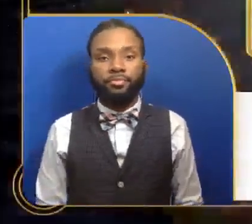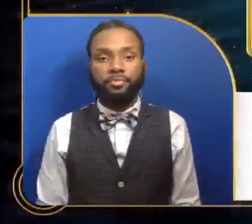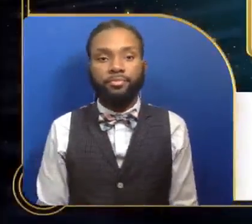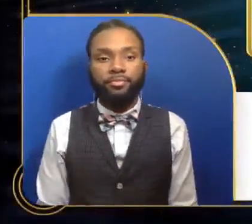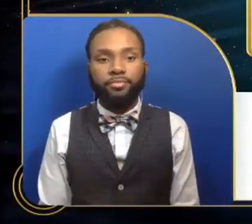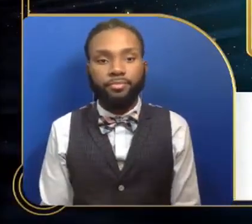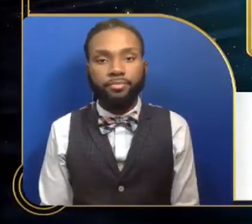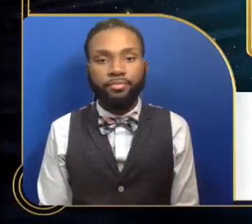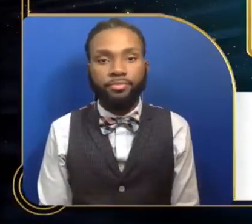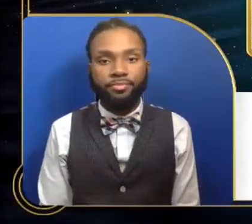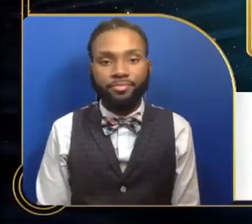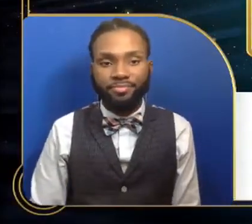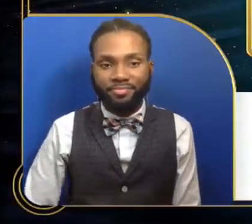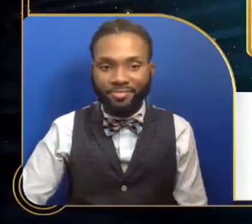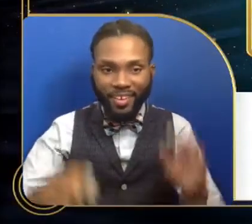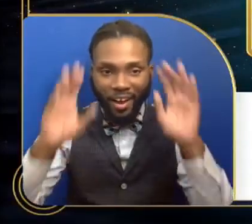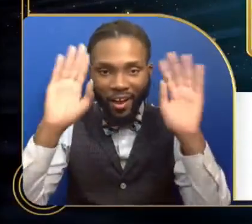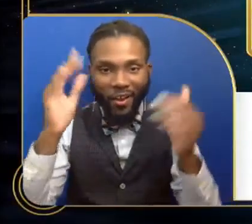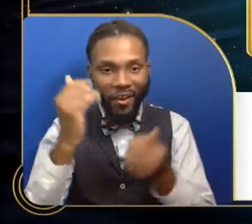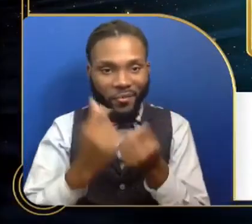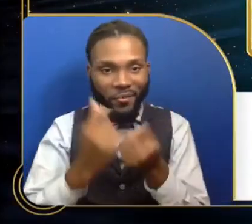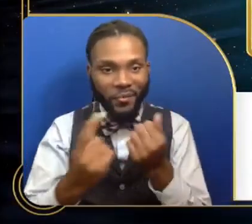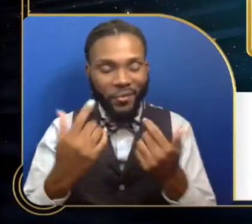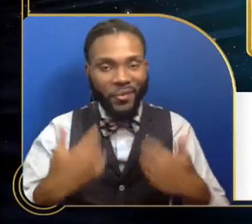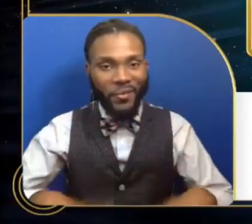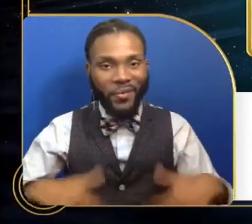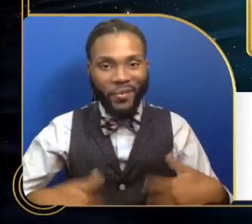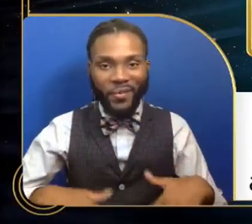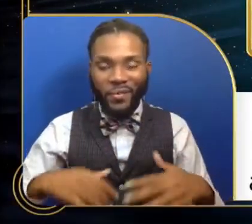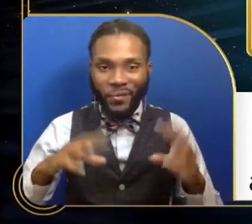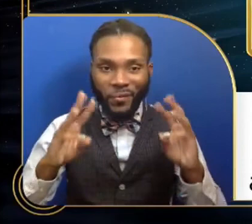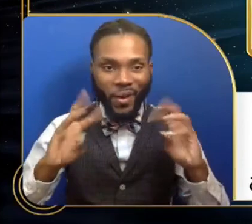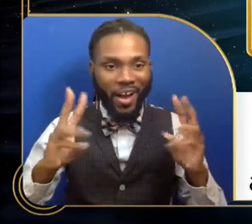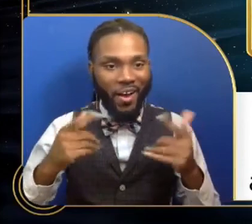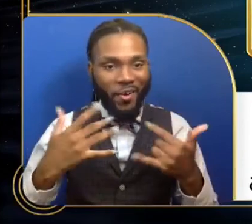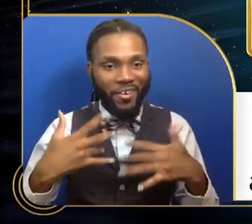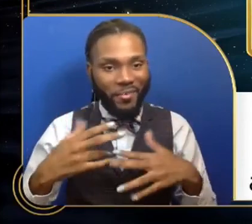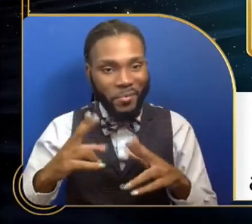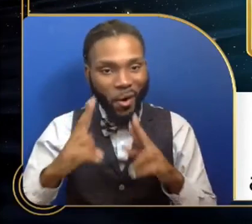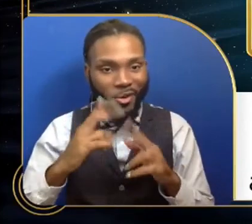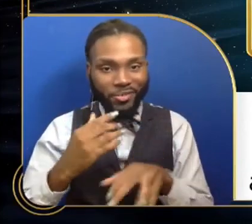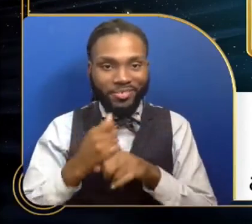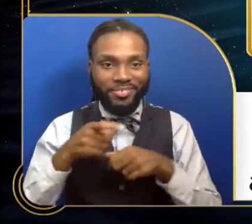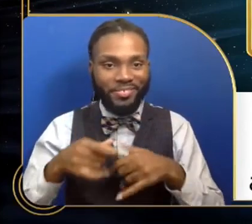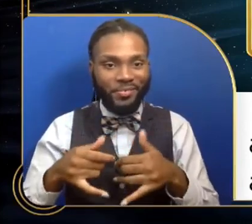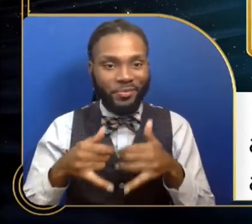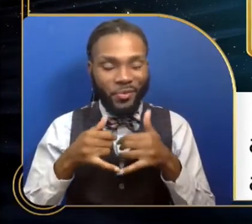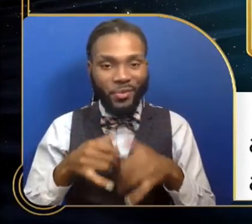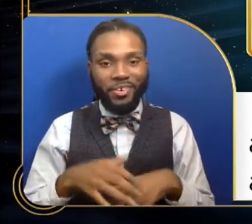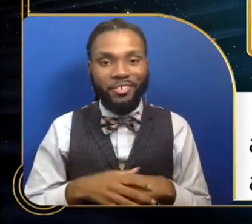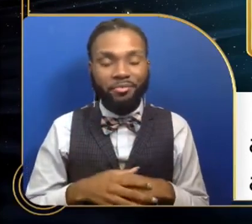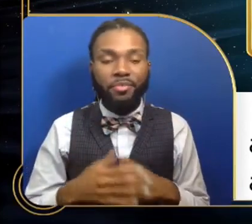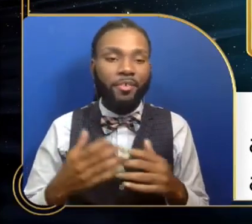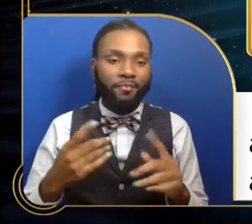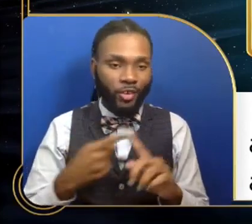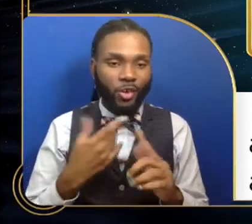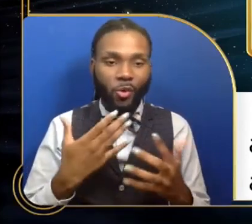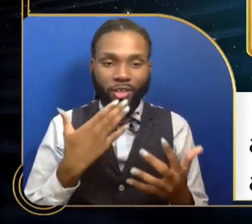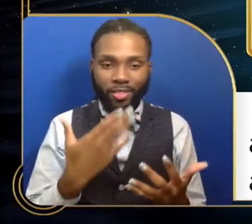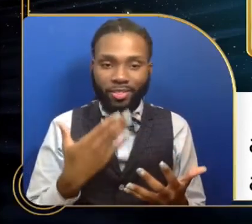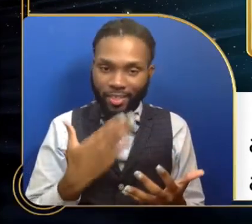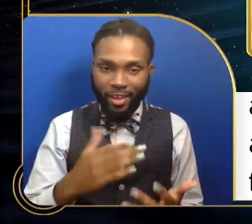Hi everyone. Wow, am I honored to receive this award. Before anything else, I want to thank Jalen Brzezinski for her